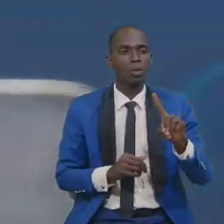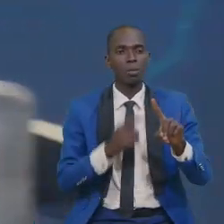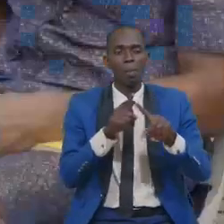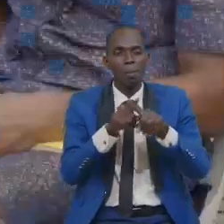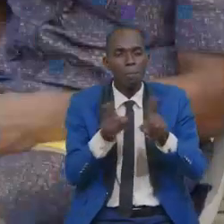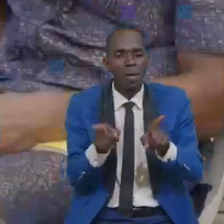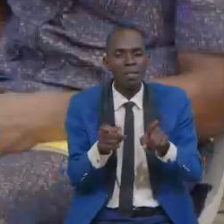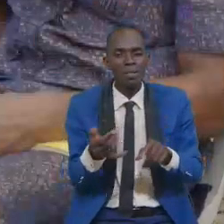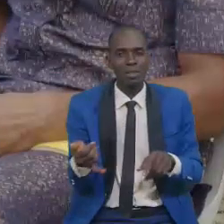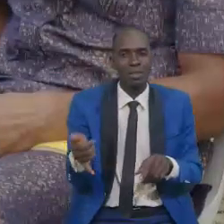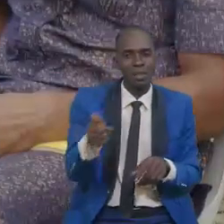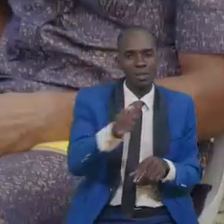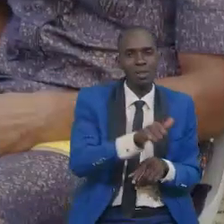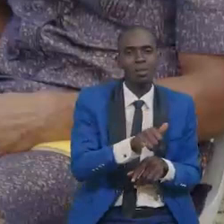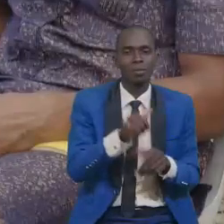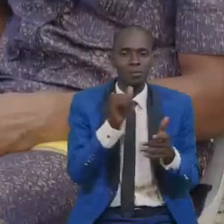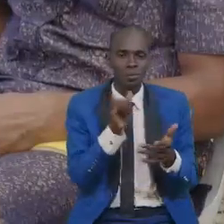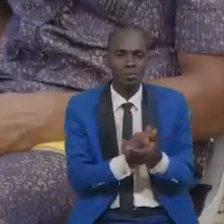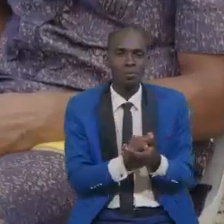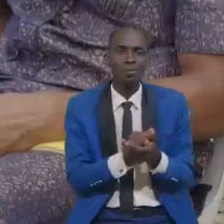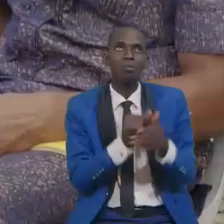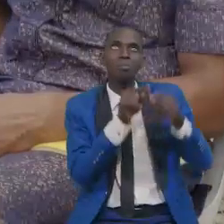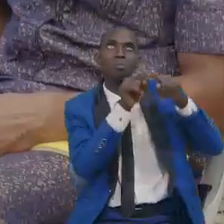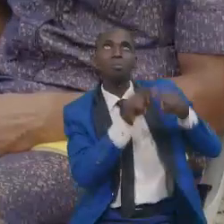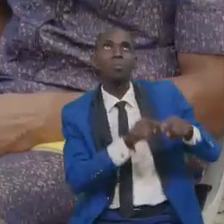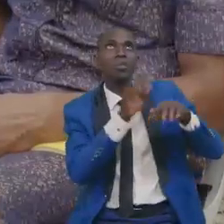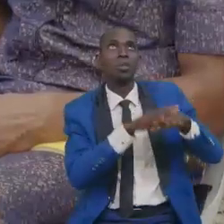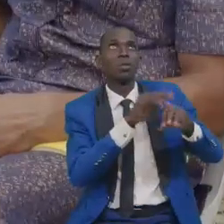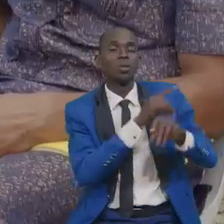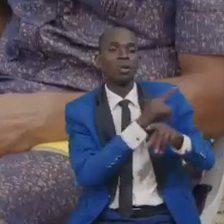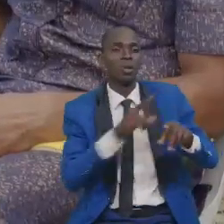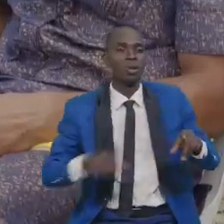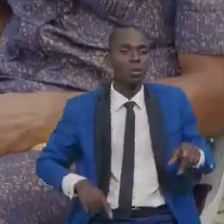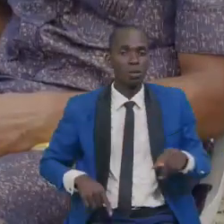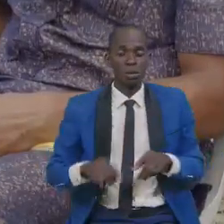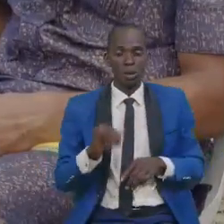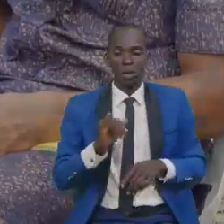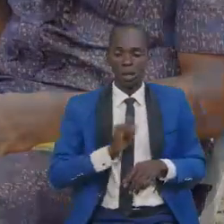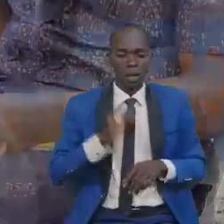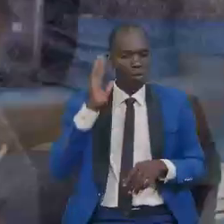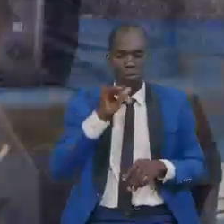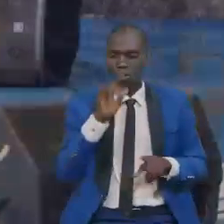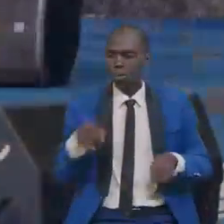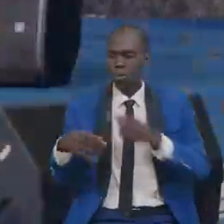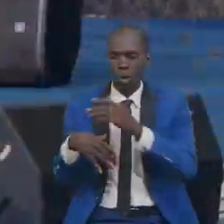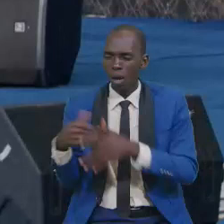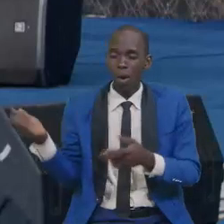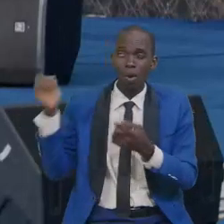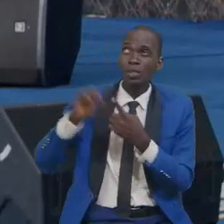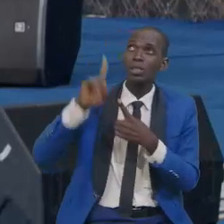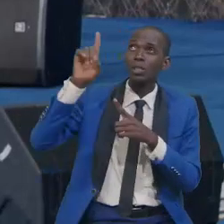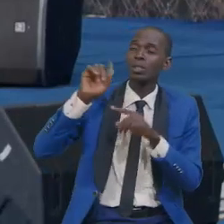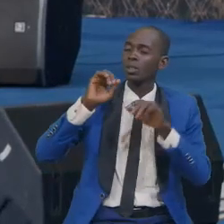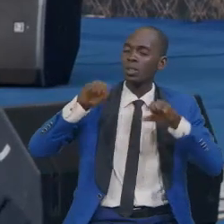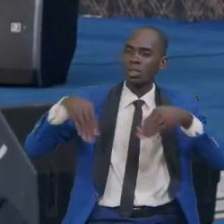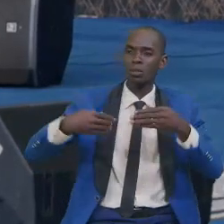they that wage upon the Lord I will not go out until it refreshes